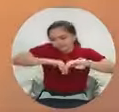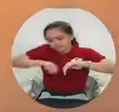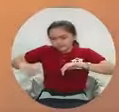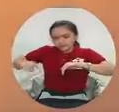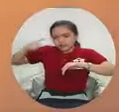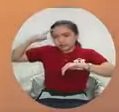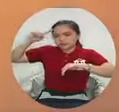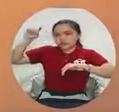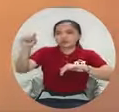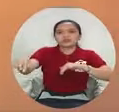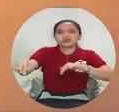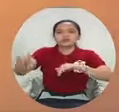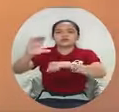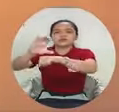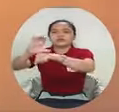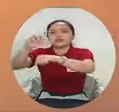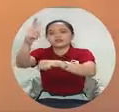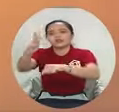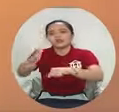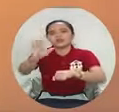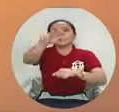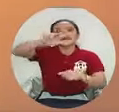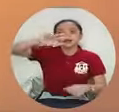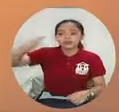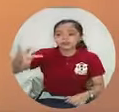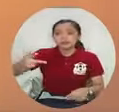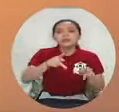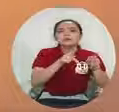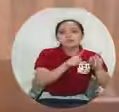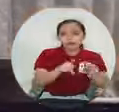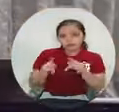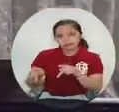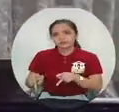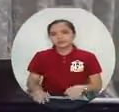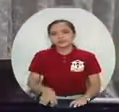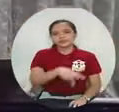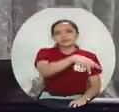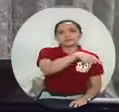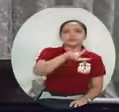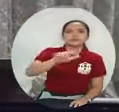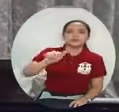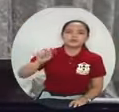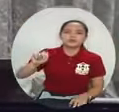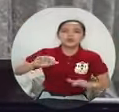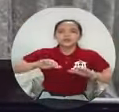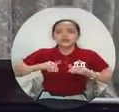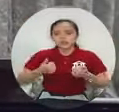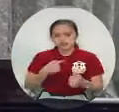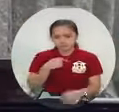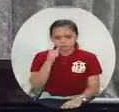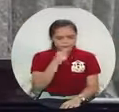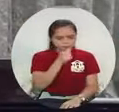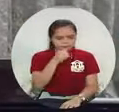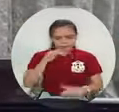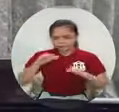three, plan how you are going to execute it. How are you going